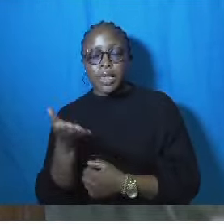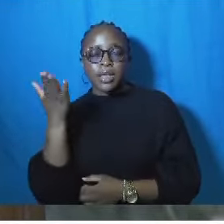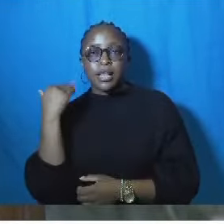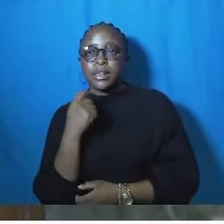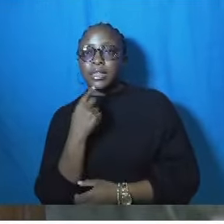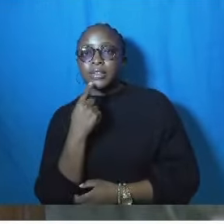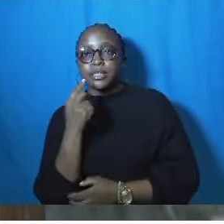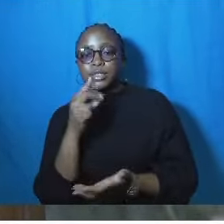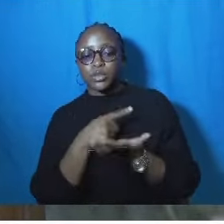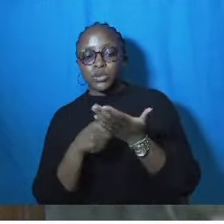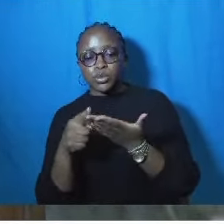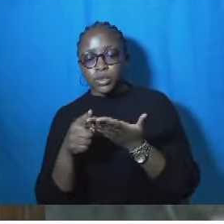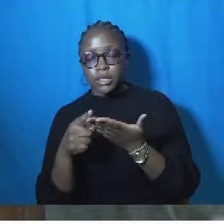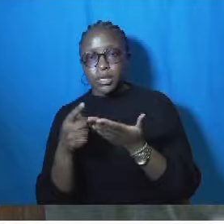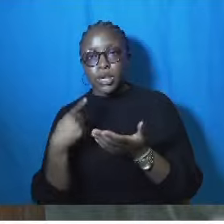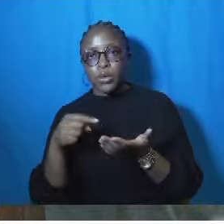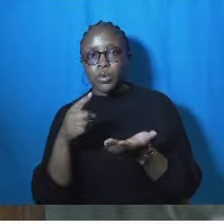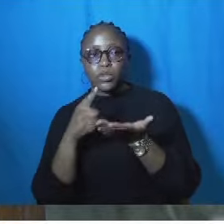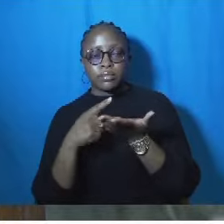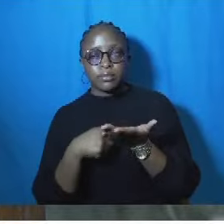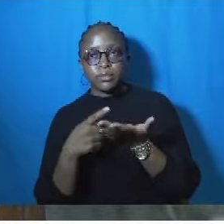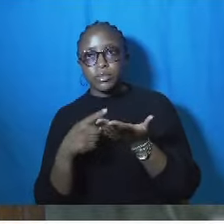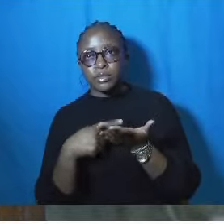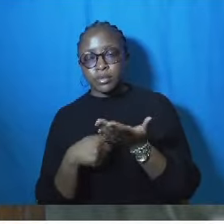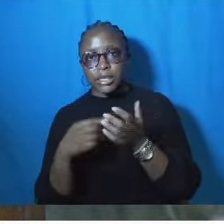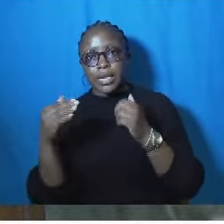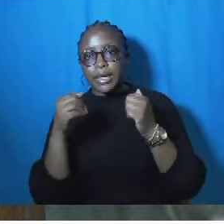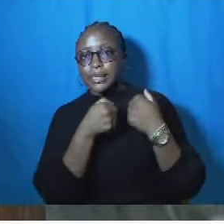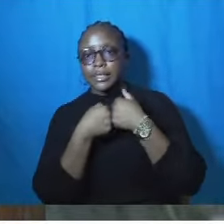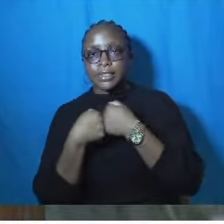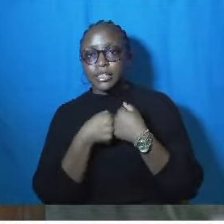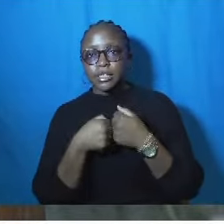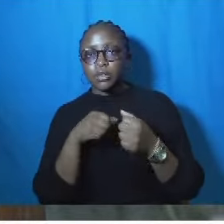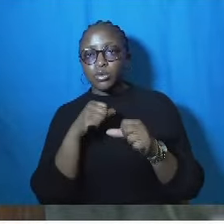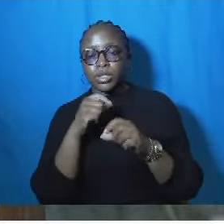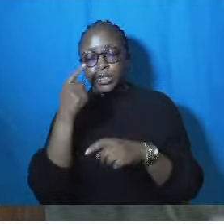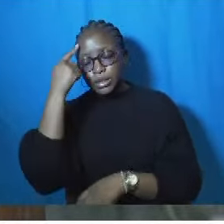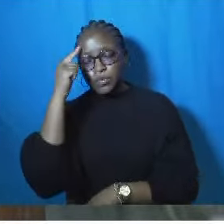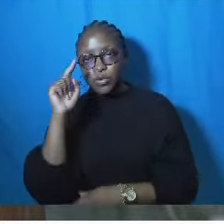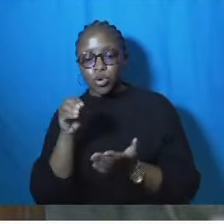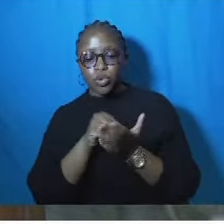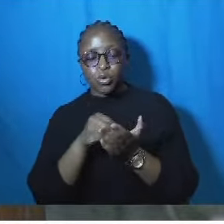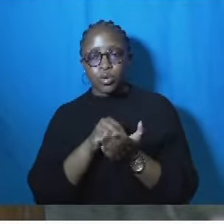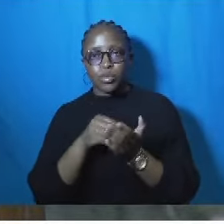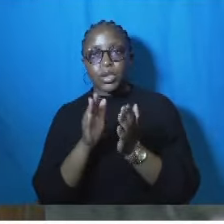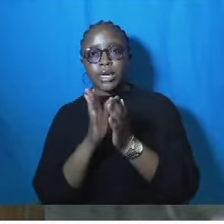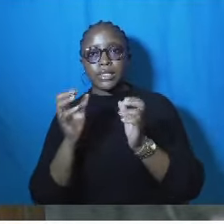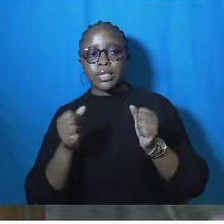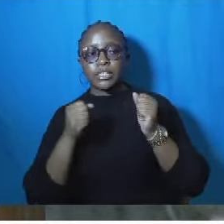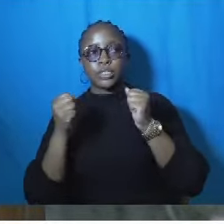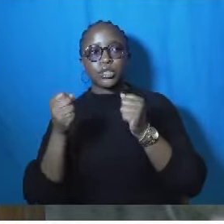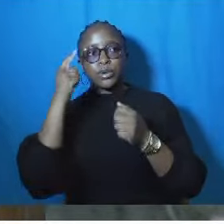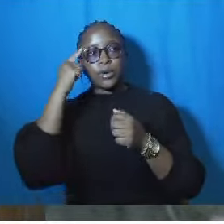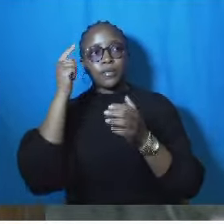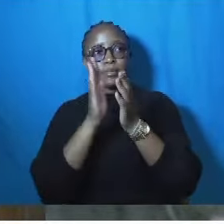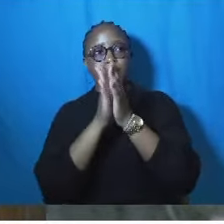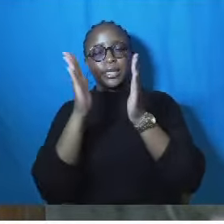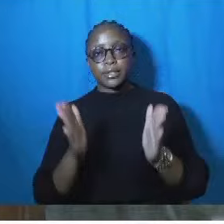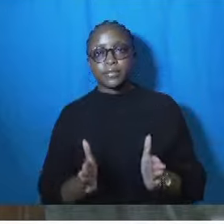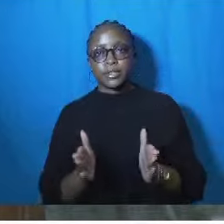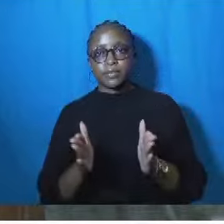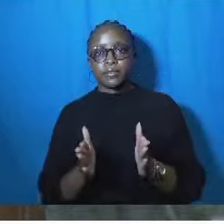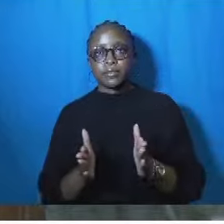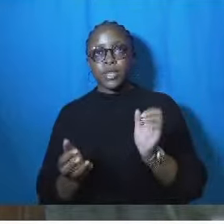and the stronger believer. So we carry along that perspective here. So